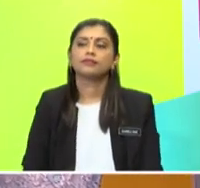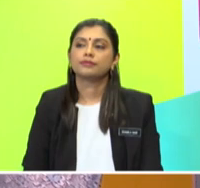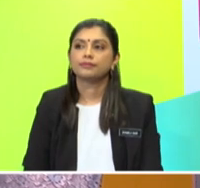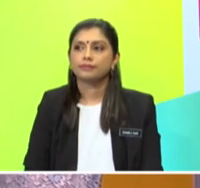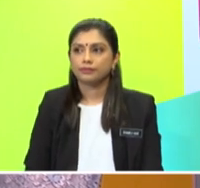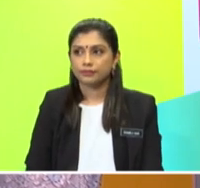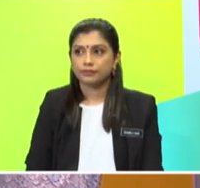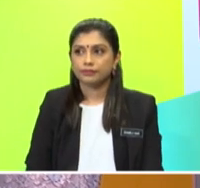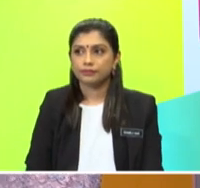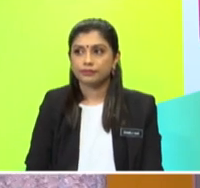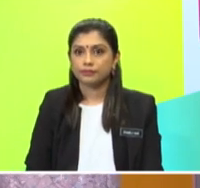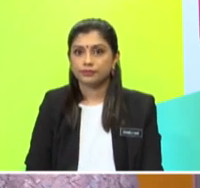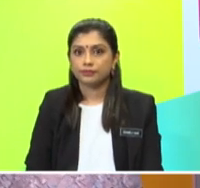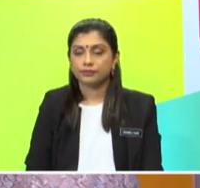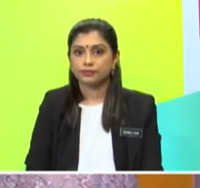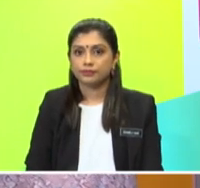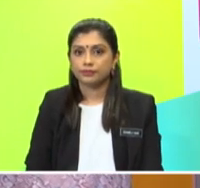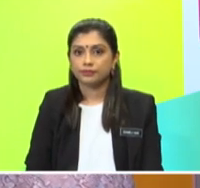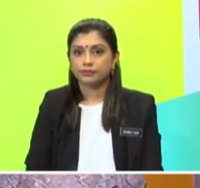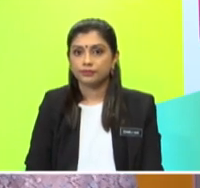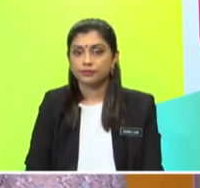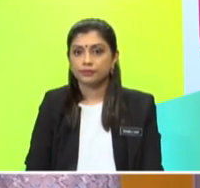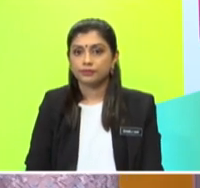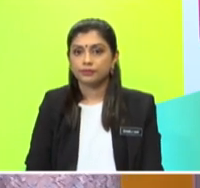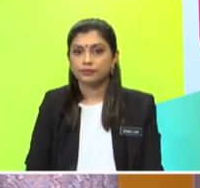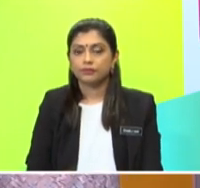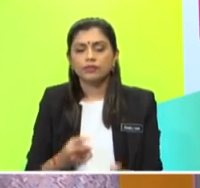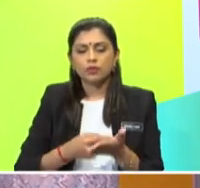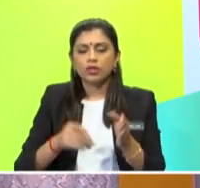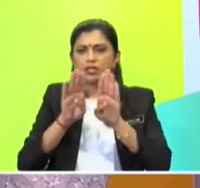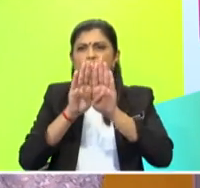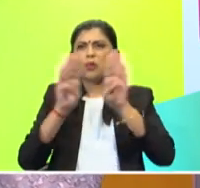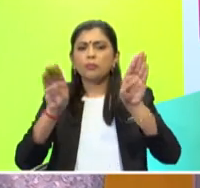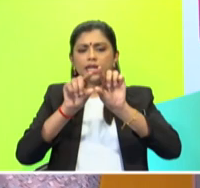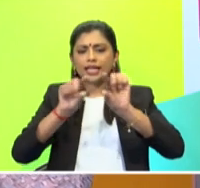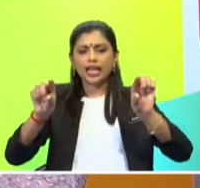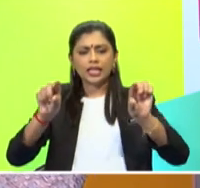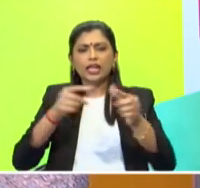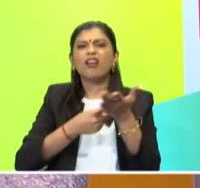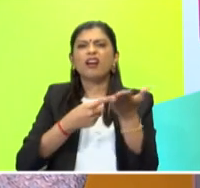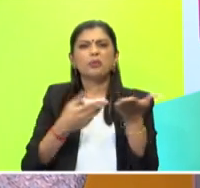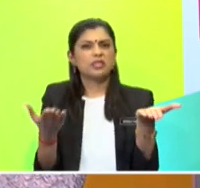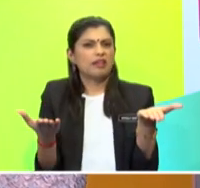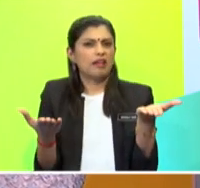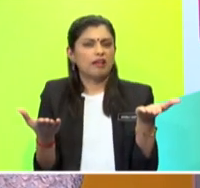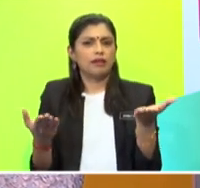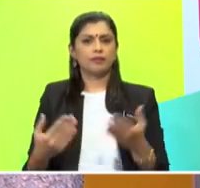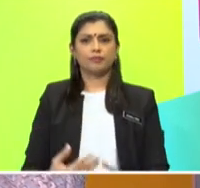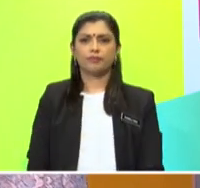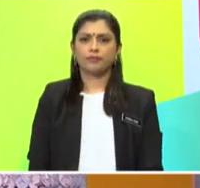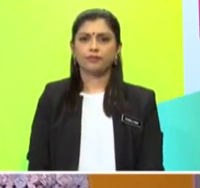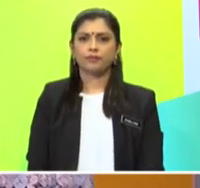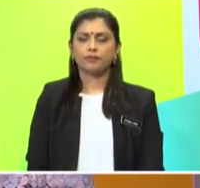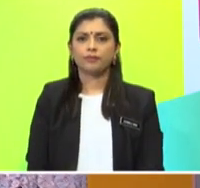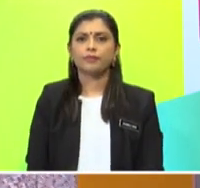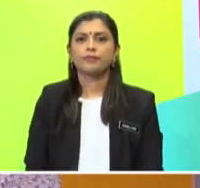of you out there on what opening lines are and what closing lines are. Now, Sean, opening line and closing line.